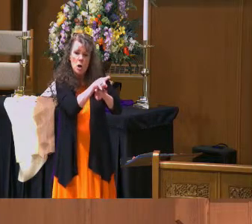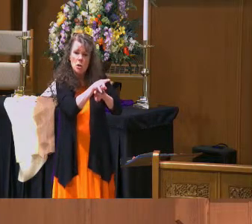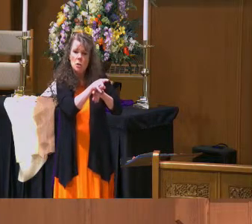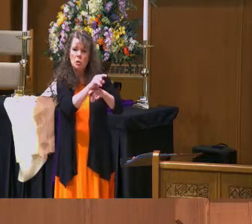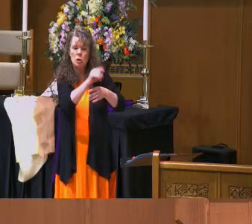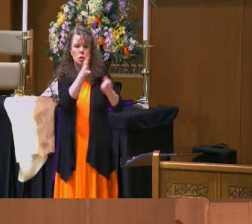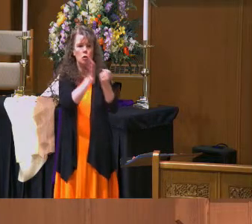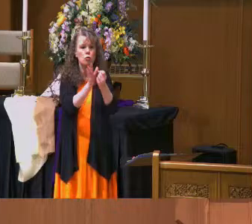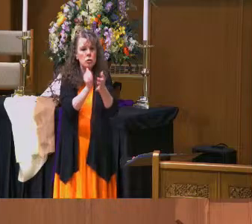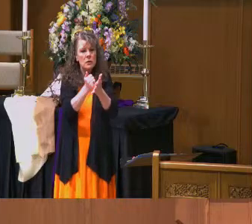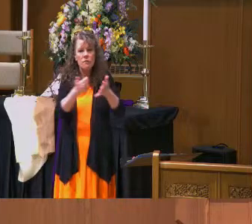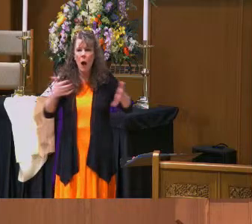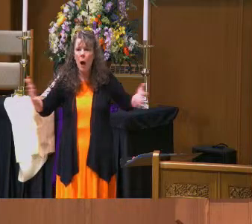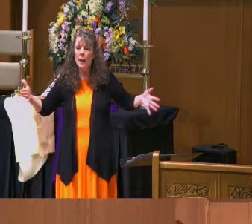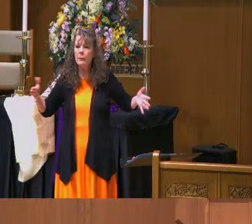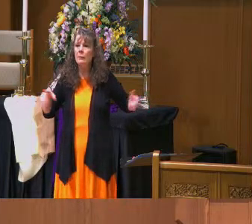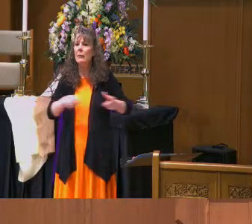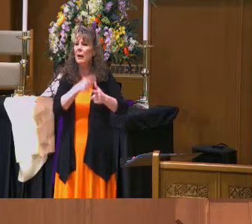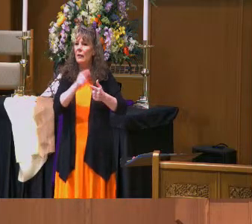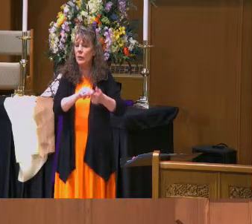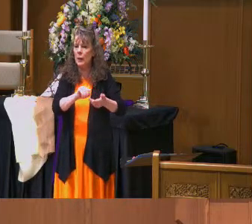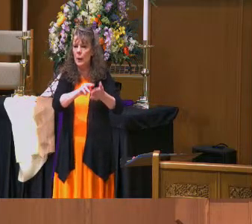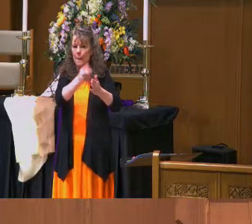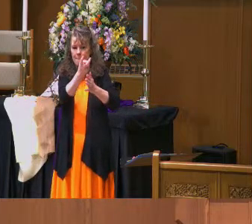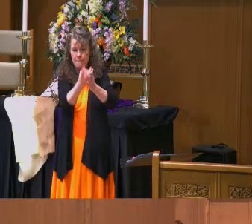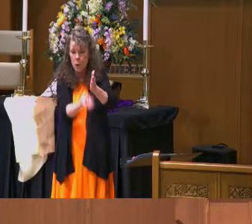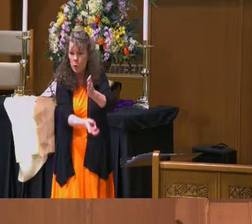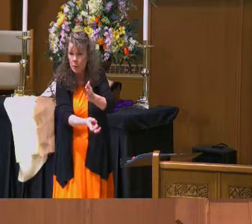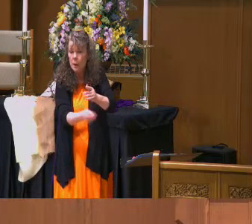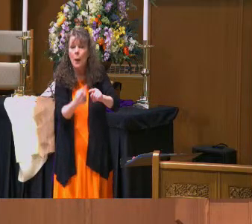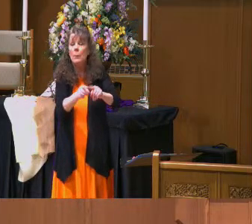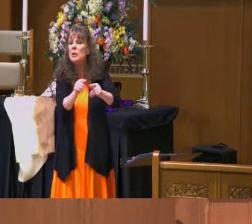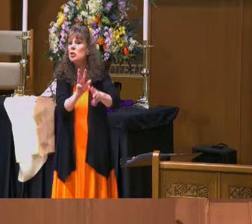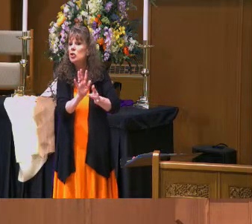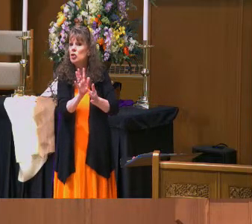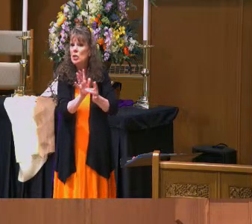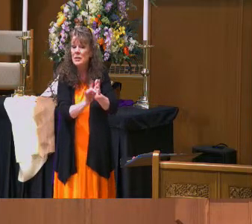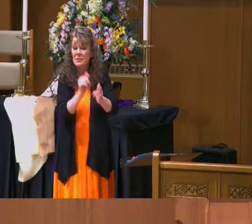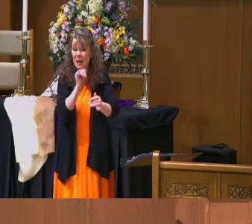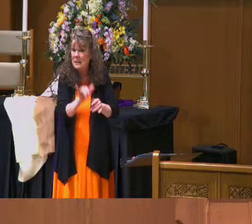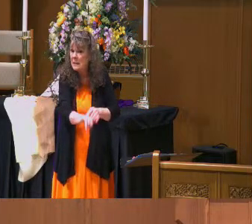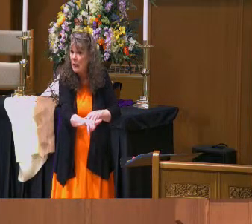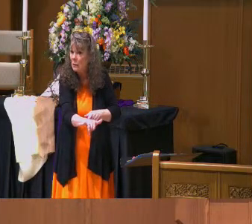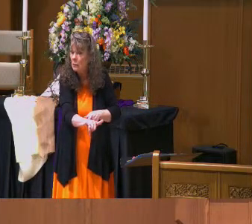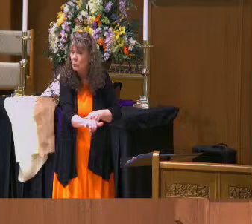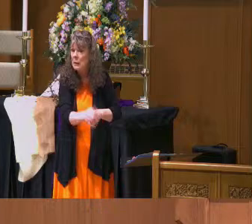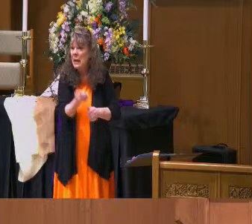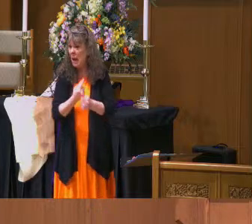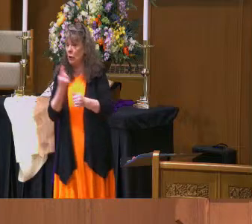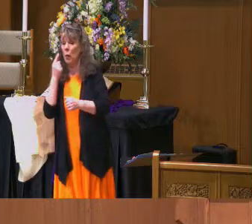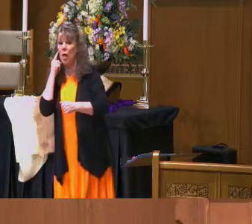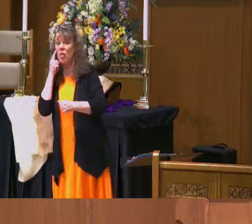buried. But that isn't where Jesus stays. You see, everyone thought Friday was the end of